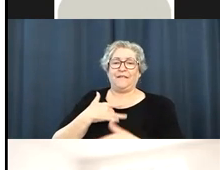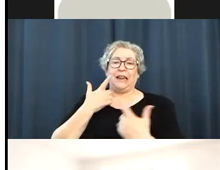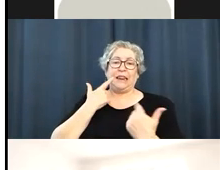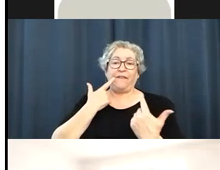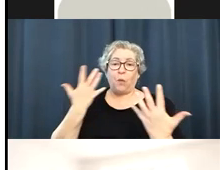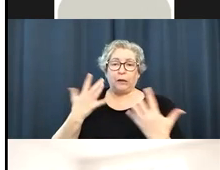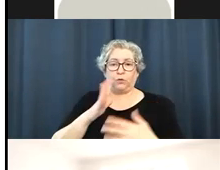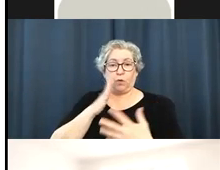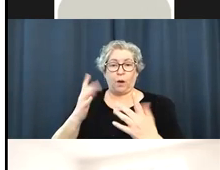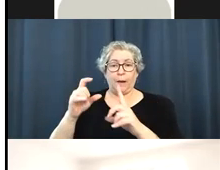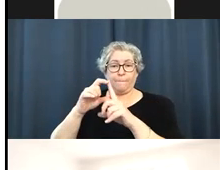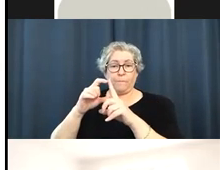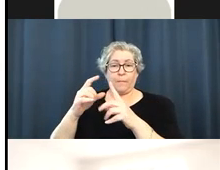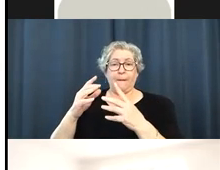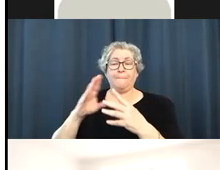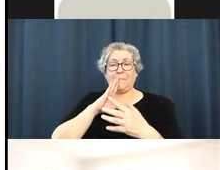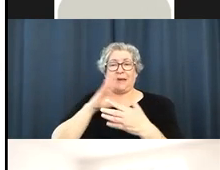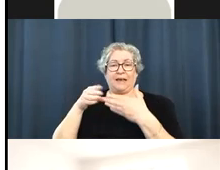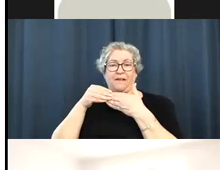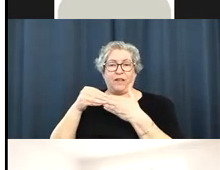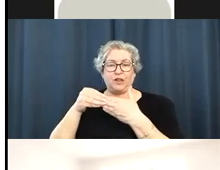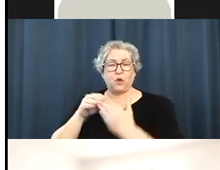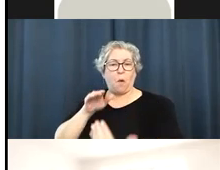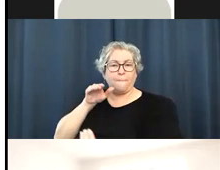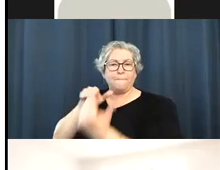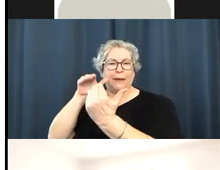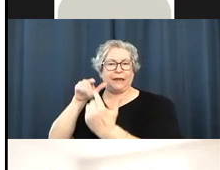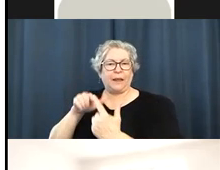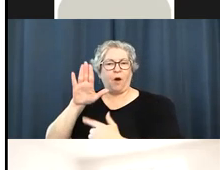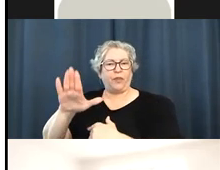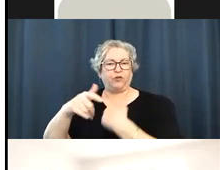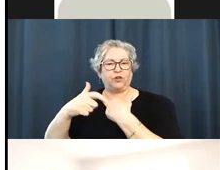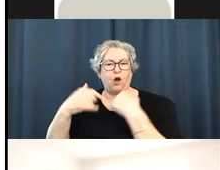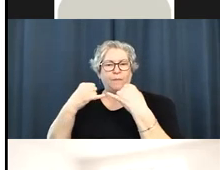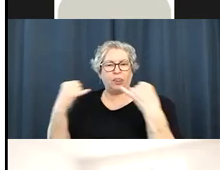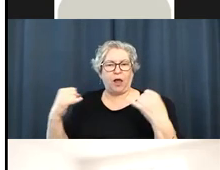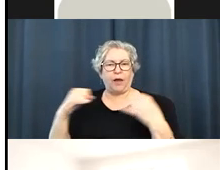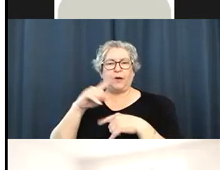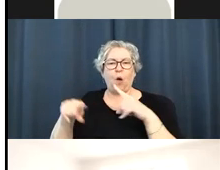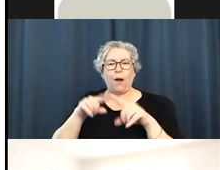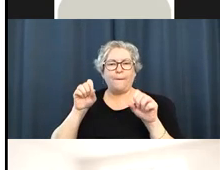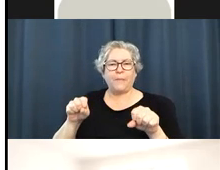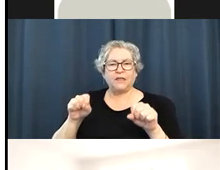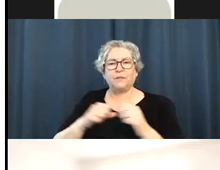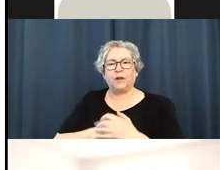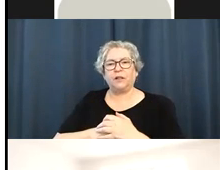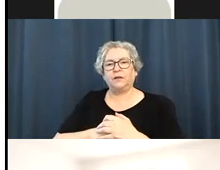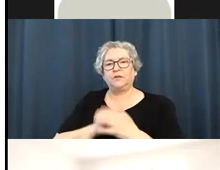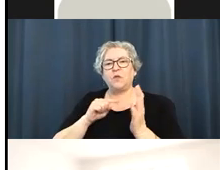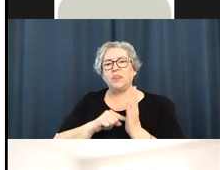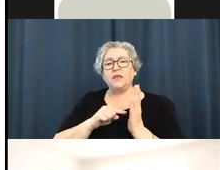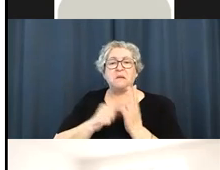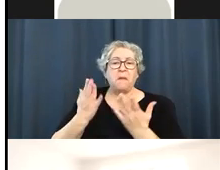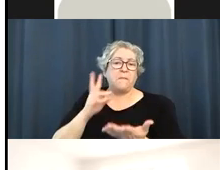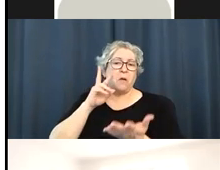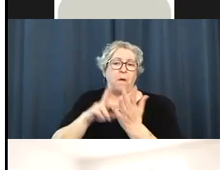flexible, meeting youth on their own, on their timeline when possible, right? So this might mean